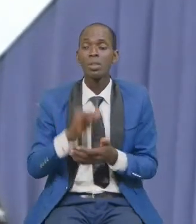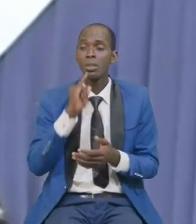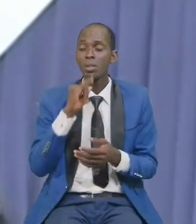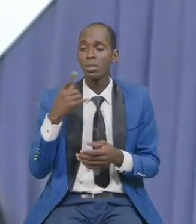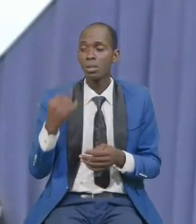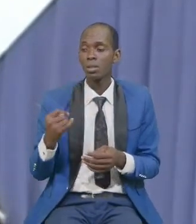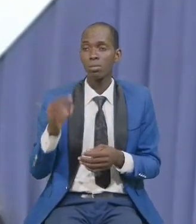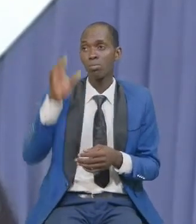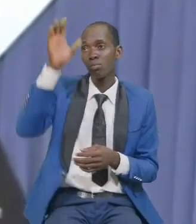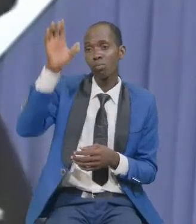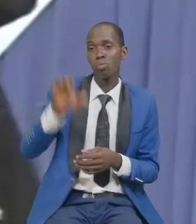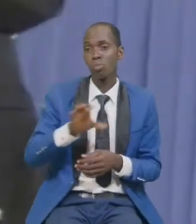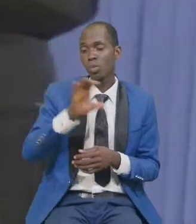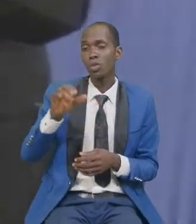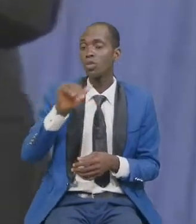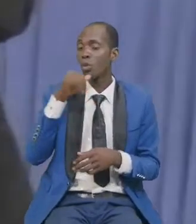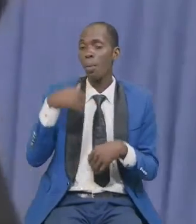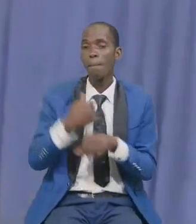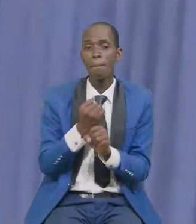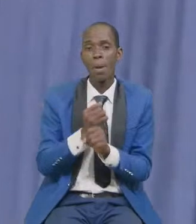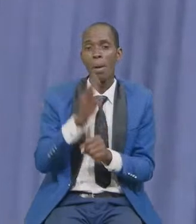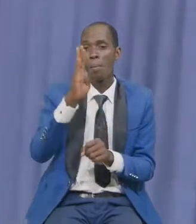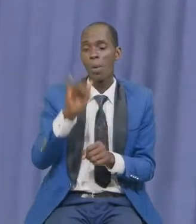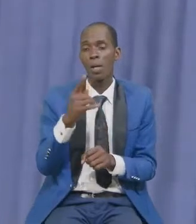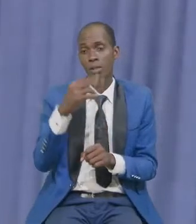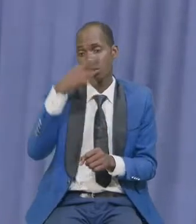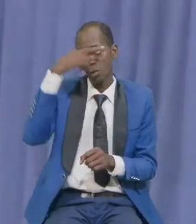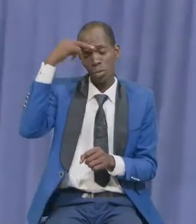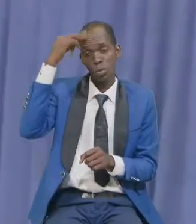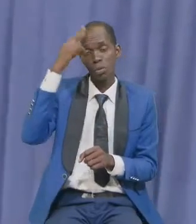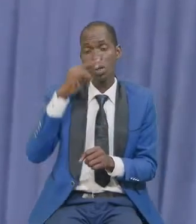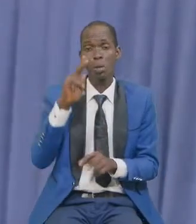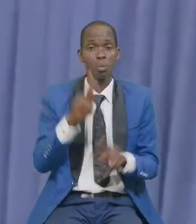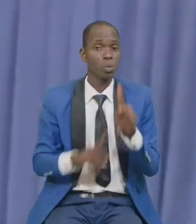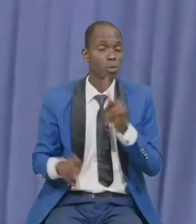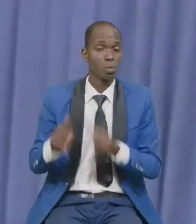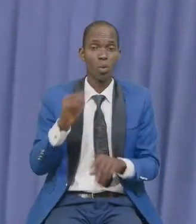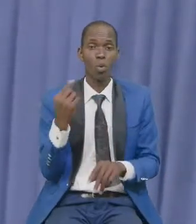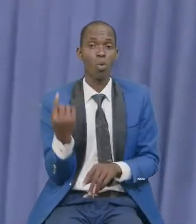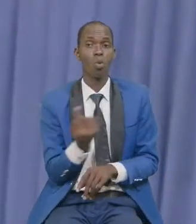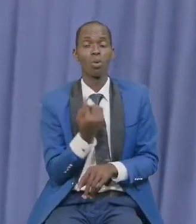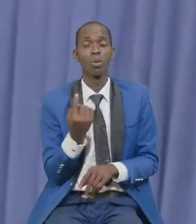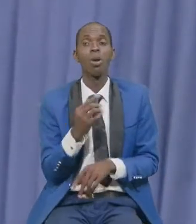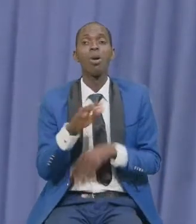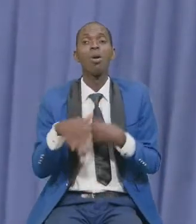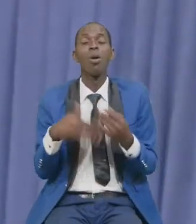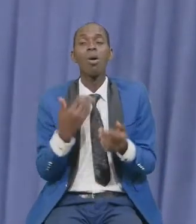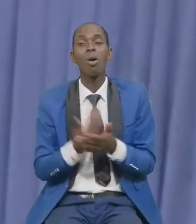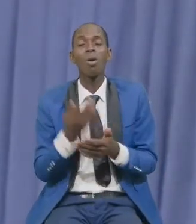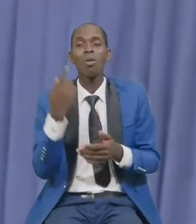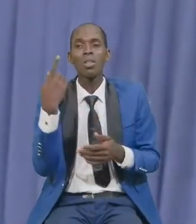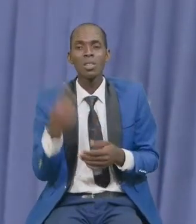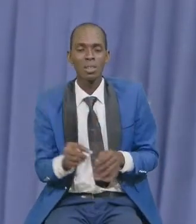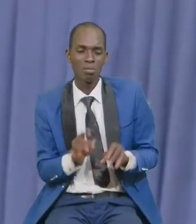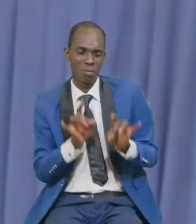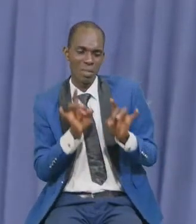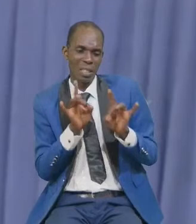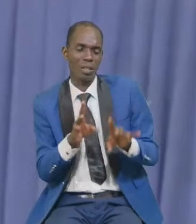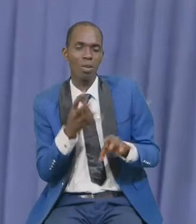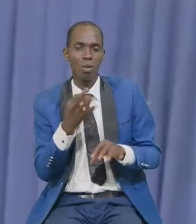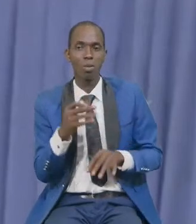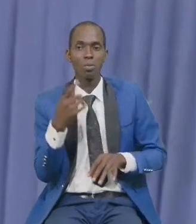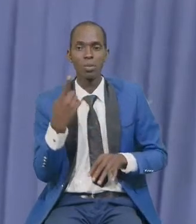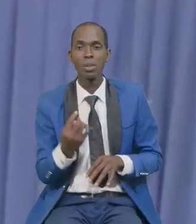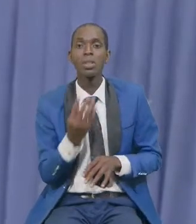Romans alone. All the hatred of the Jews manufactured that